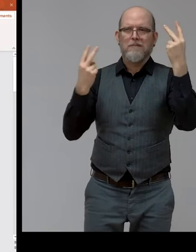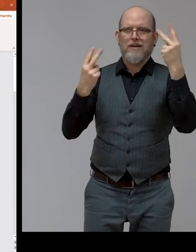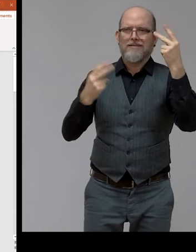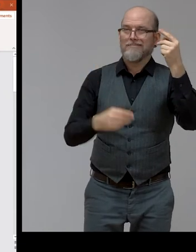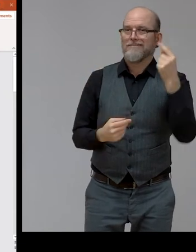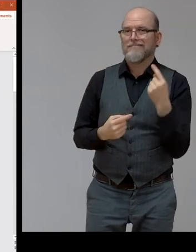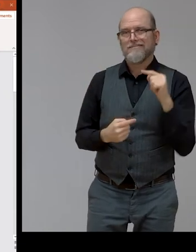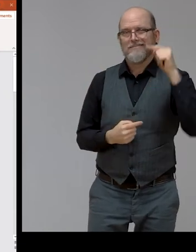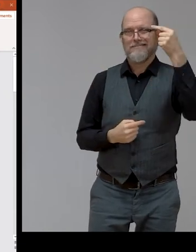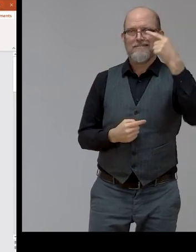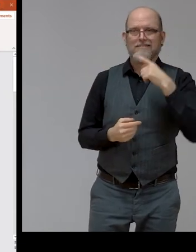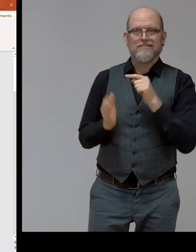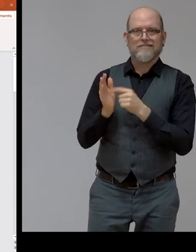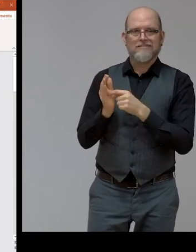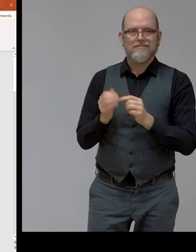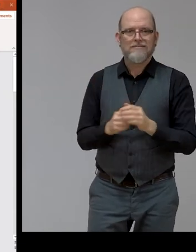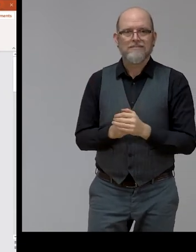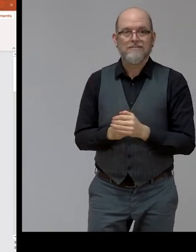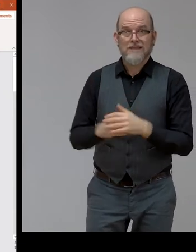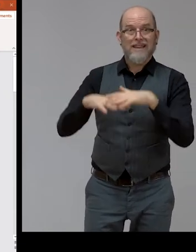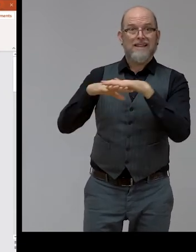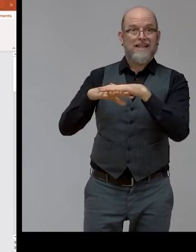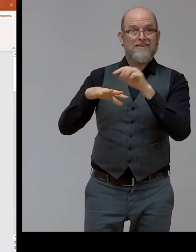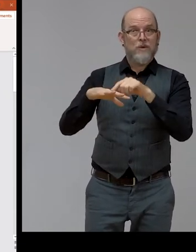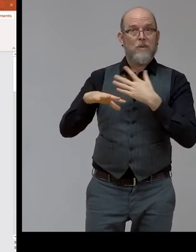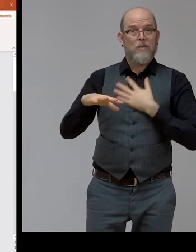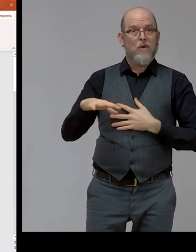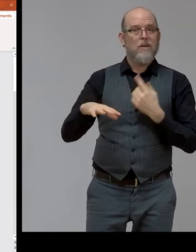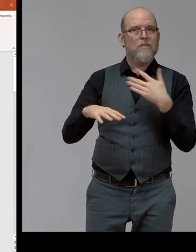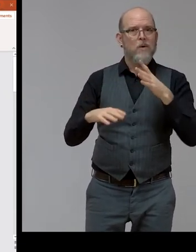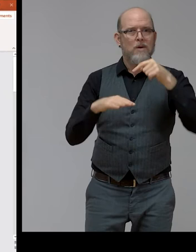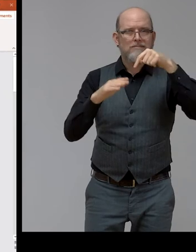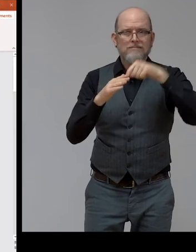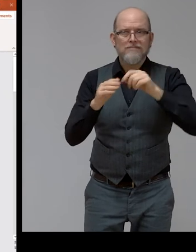not more into detail about the topic, and I will elaborate on it now.